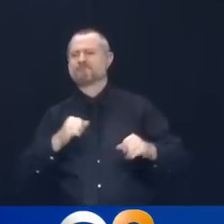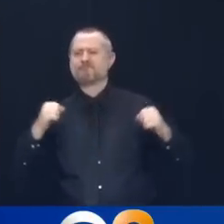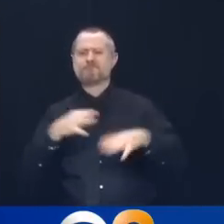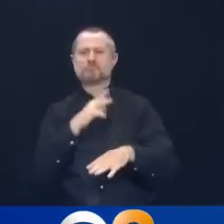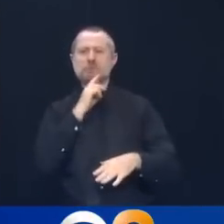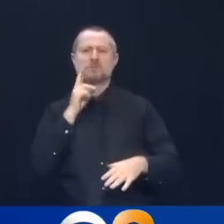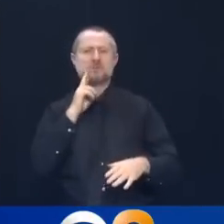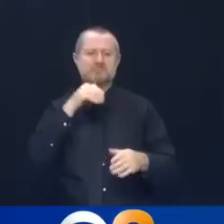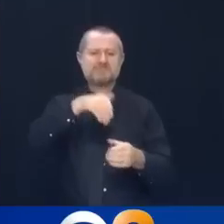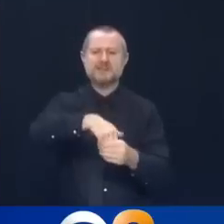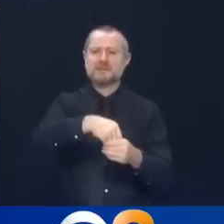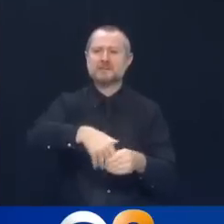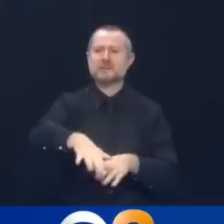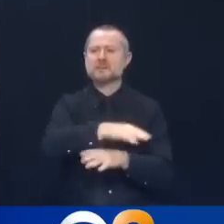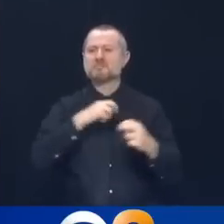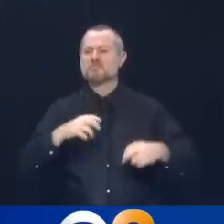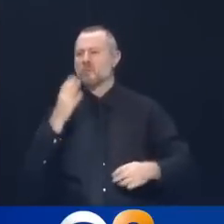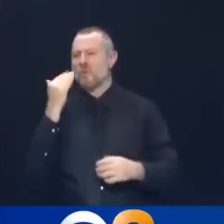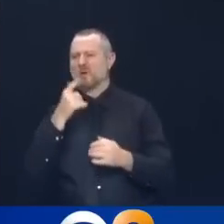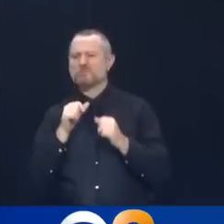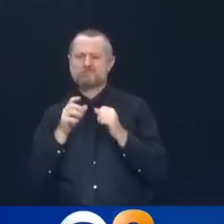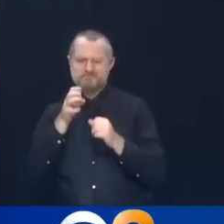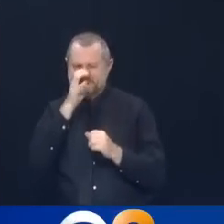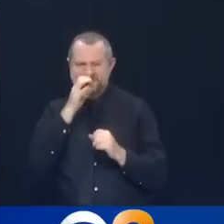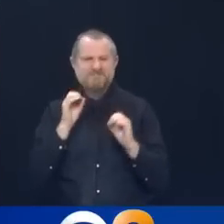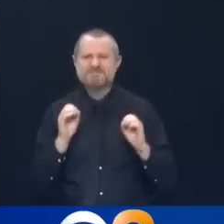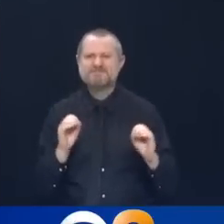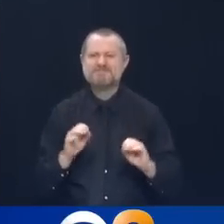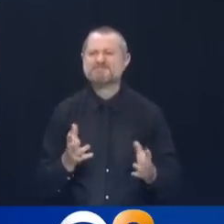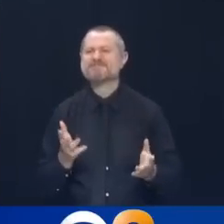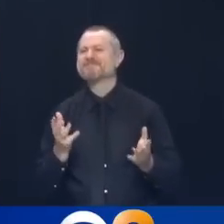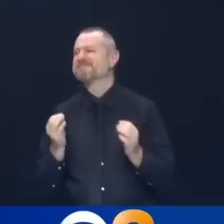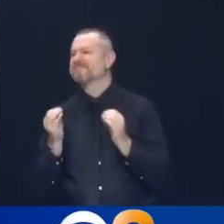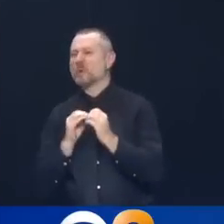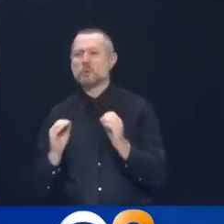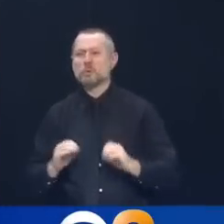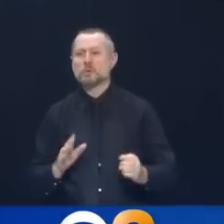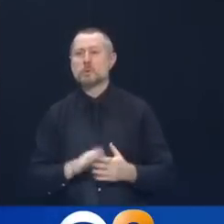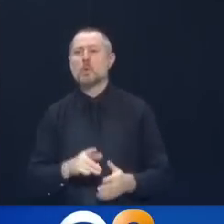more united policies in schools on mask wearing? When do we close indoor dining?